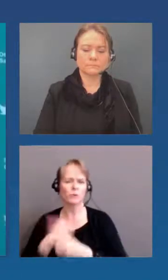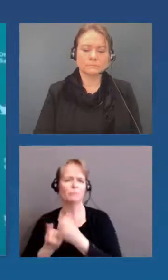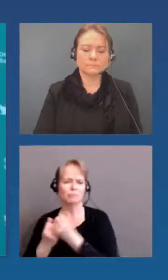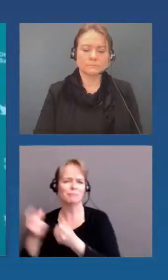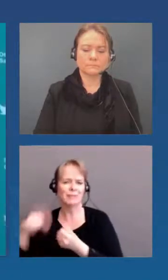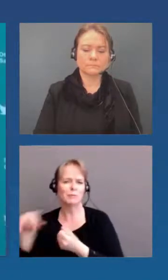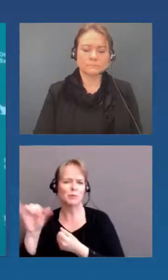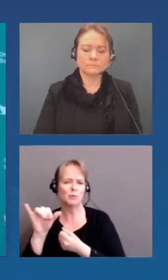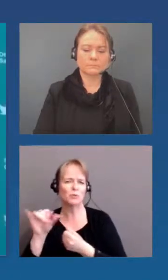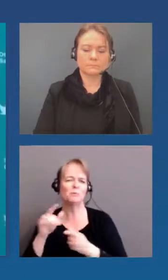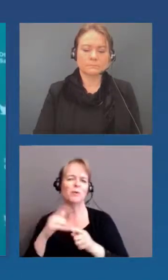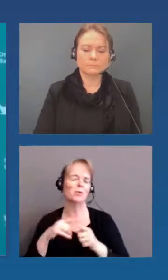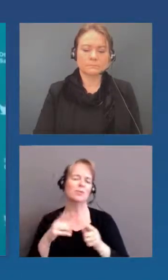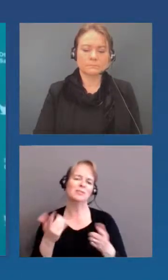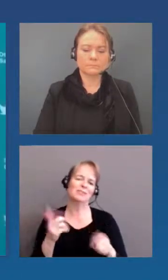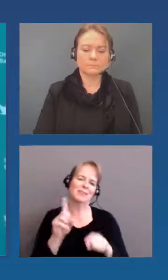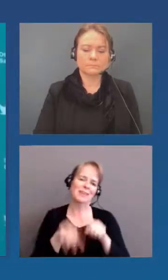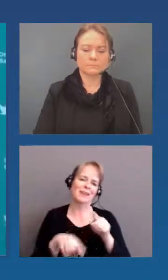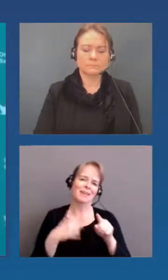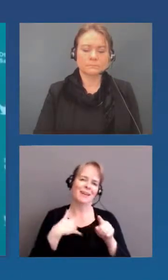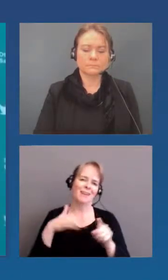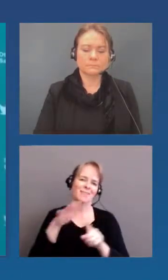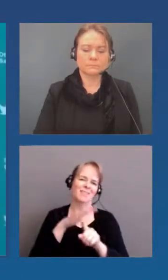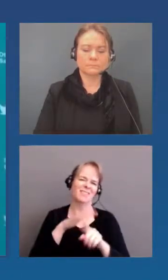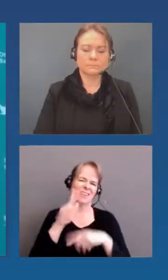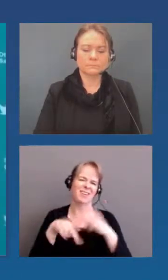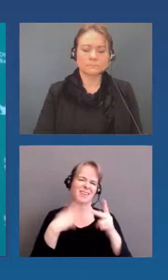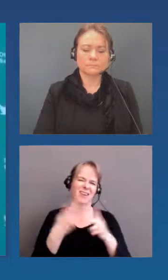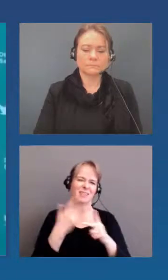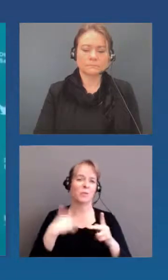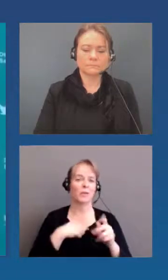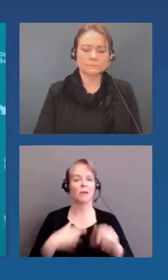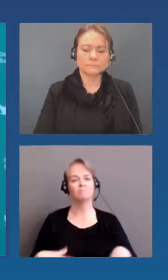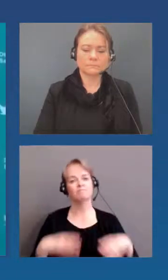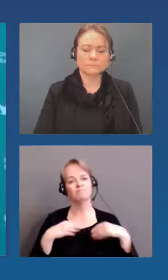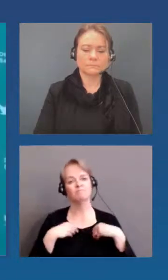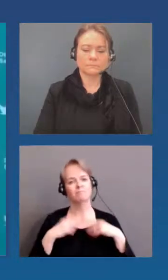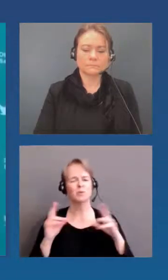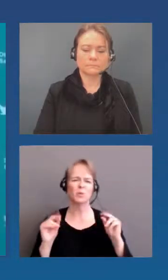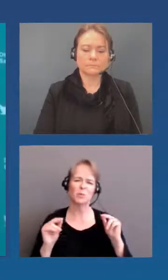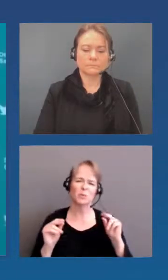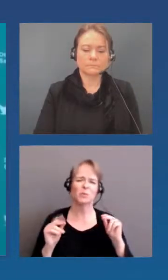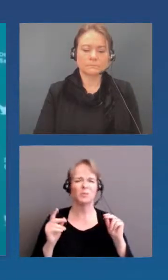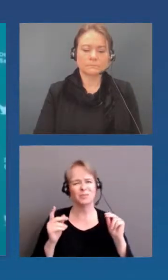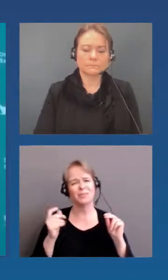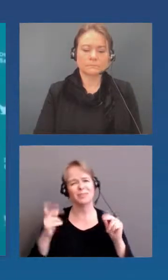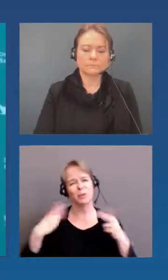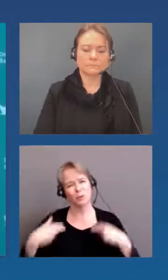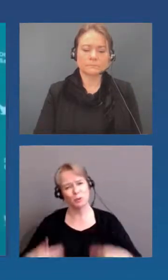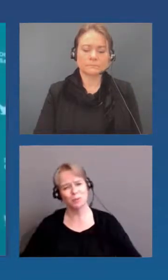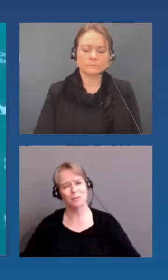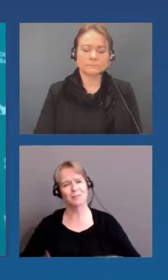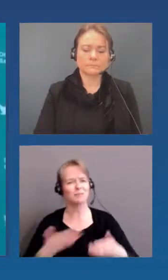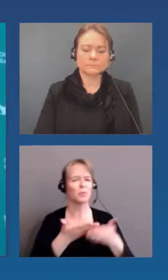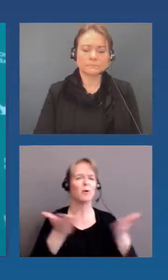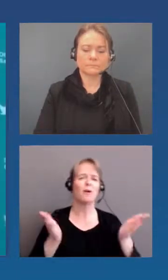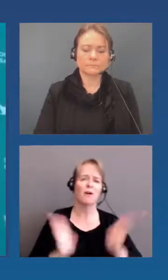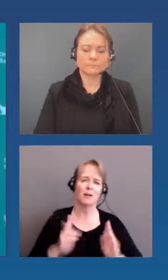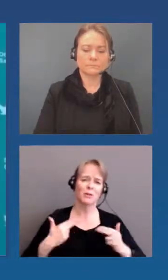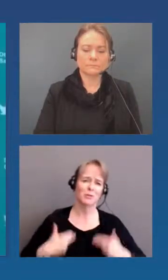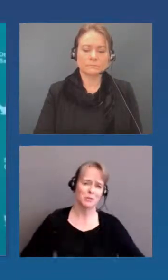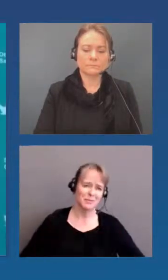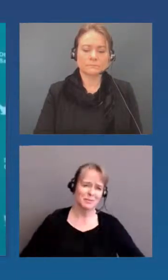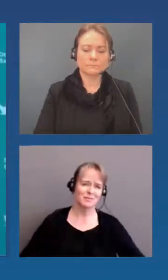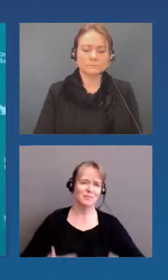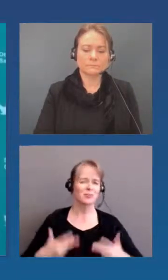where this is something that's tolerated. They're human too, and so all of us, we just want to